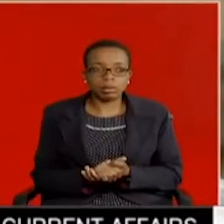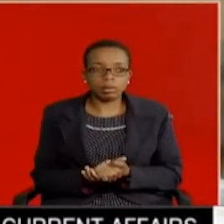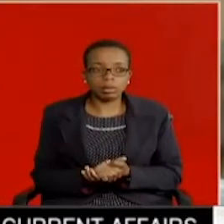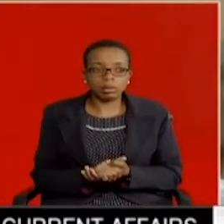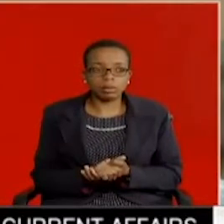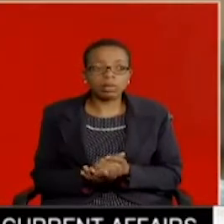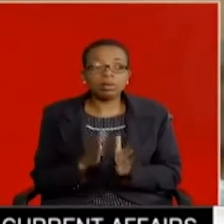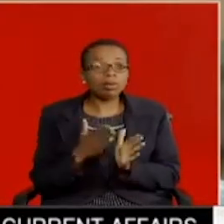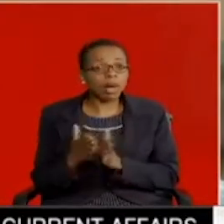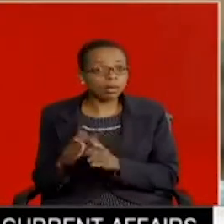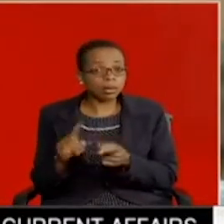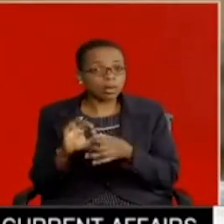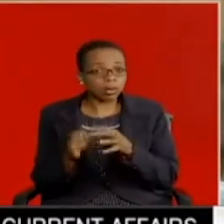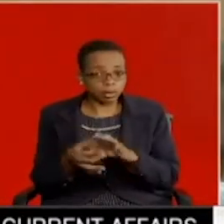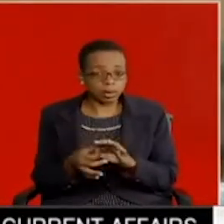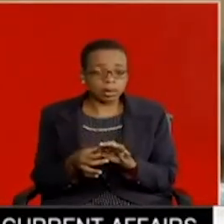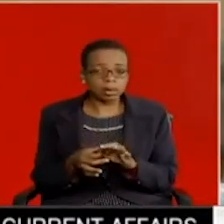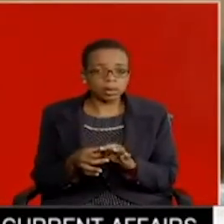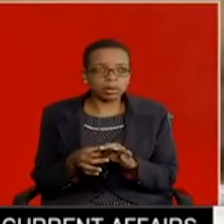Coming to the planning and coordination,